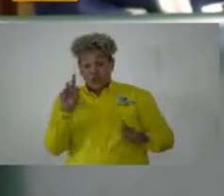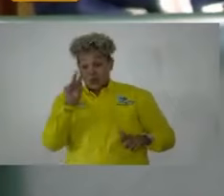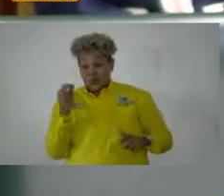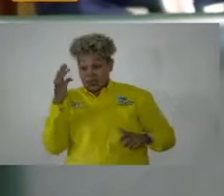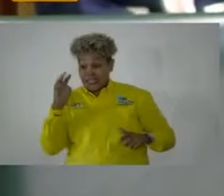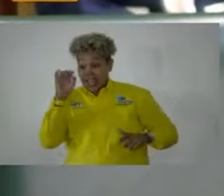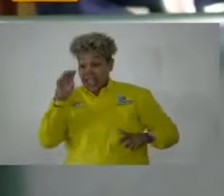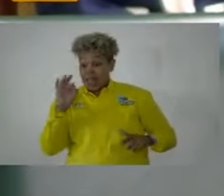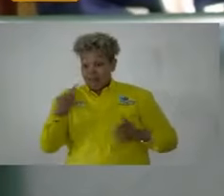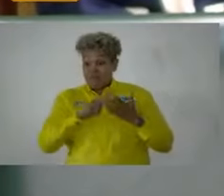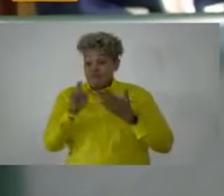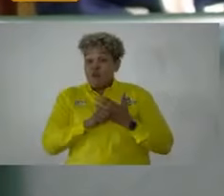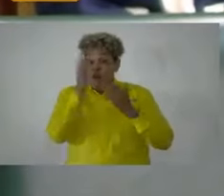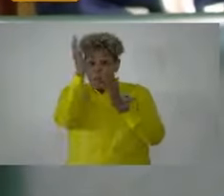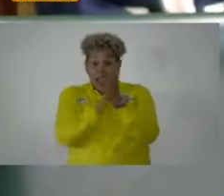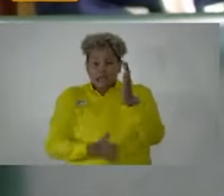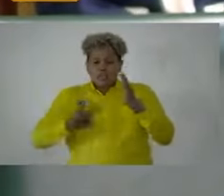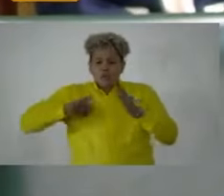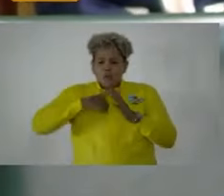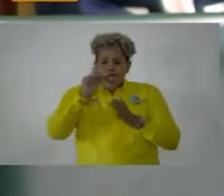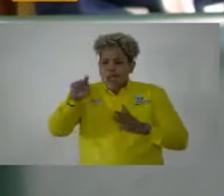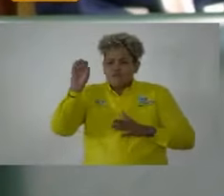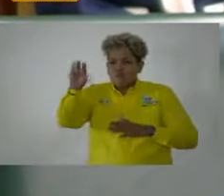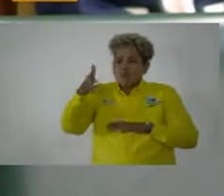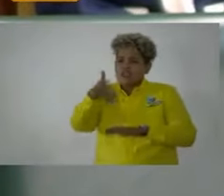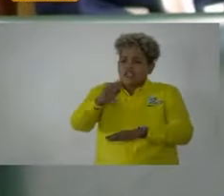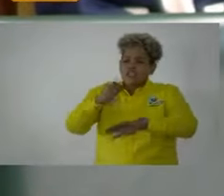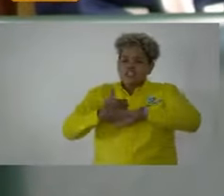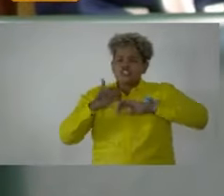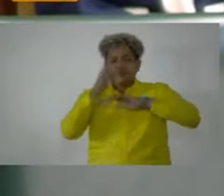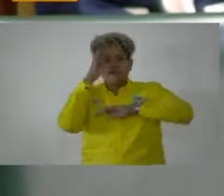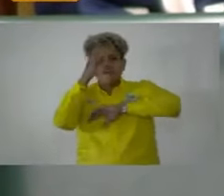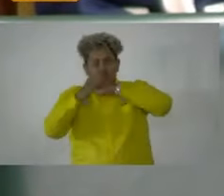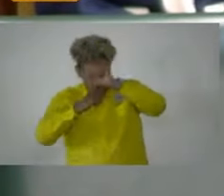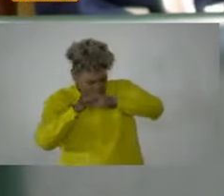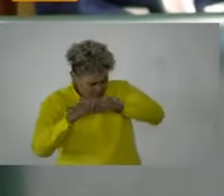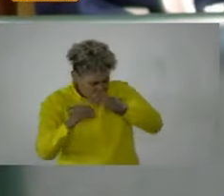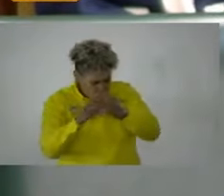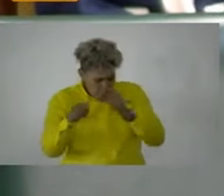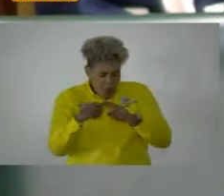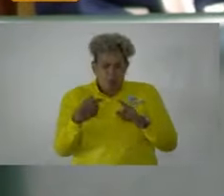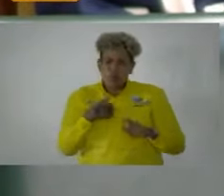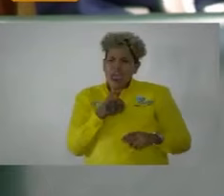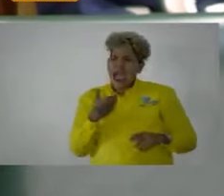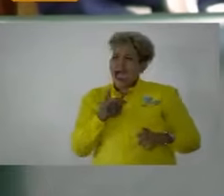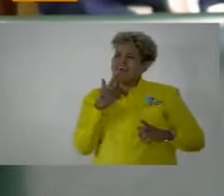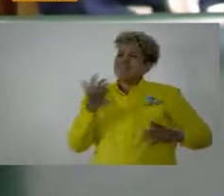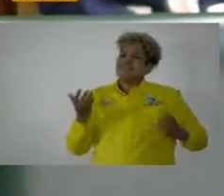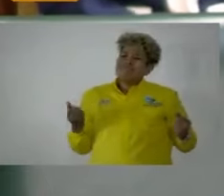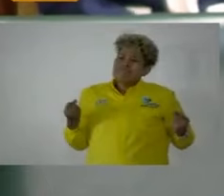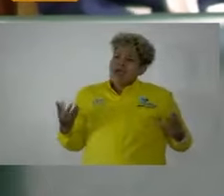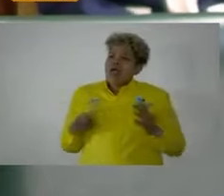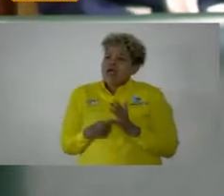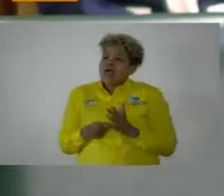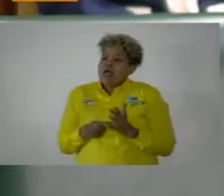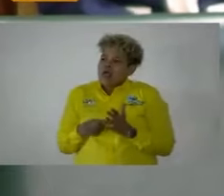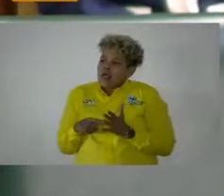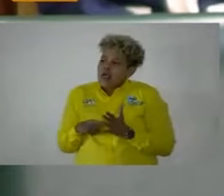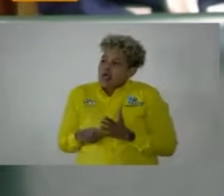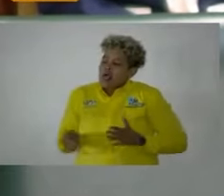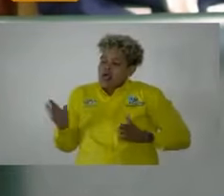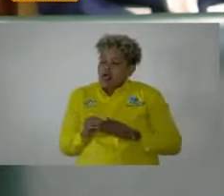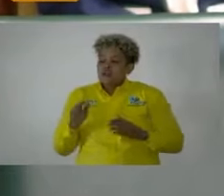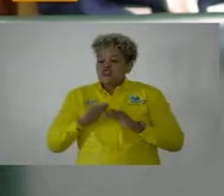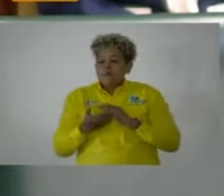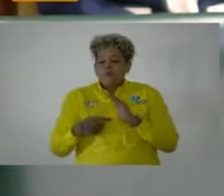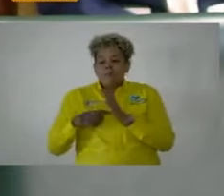2016 IMF program ended, we had put that in place for 4 years when we had a mountain of debt to get Jamaica out of,